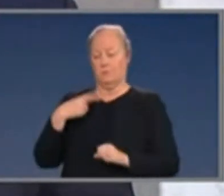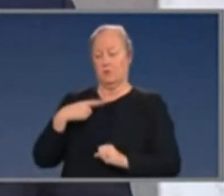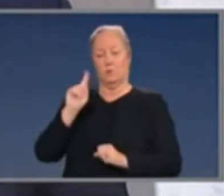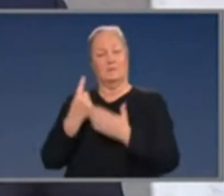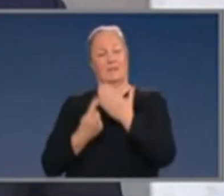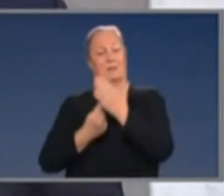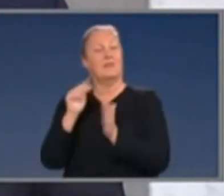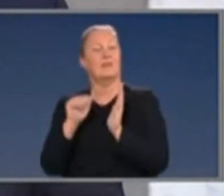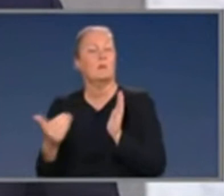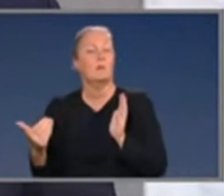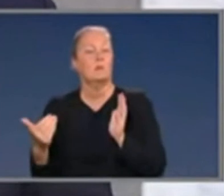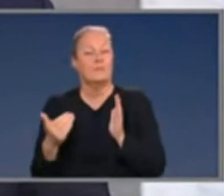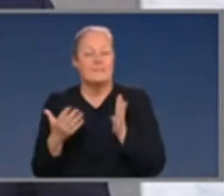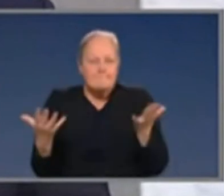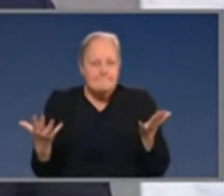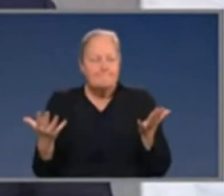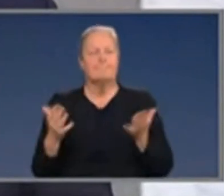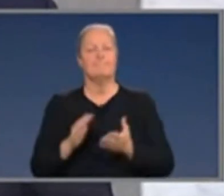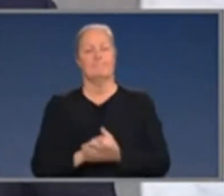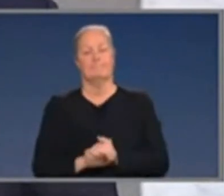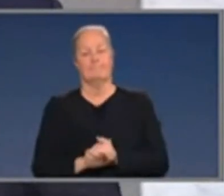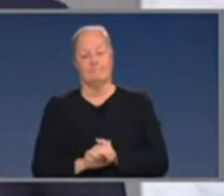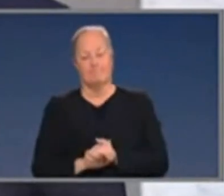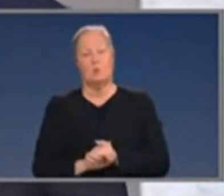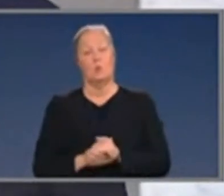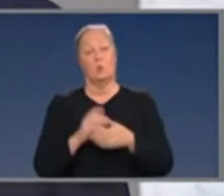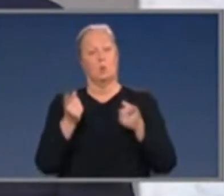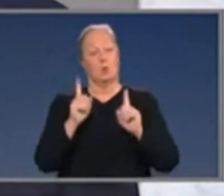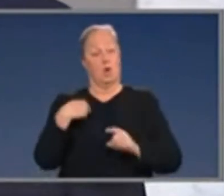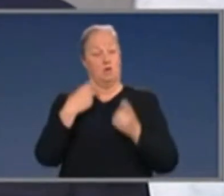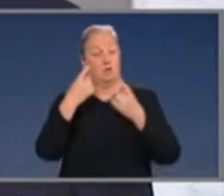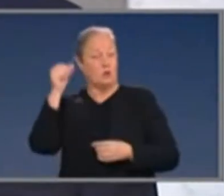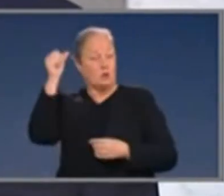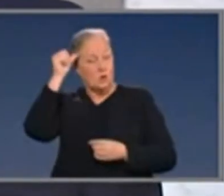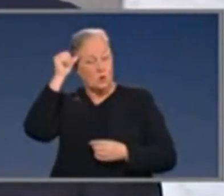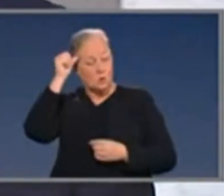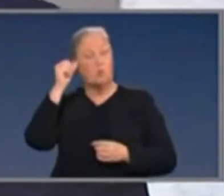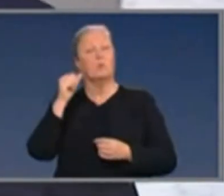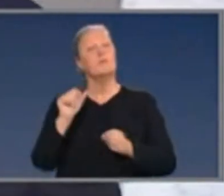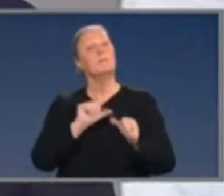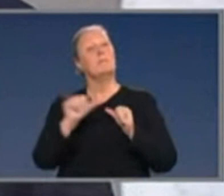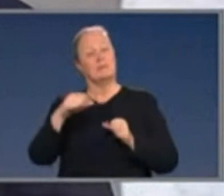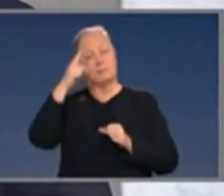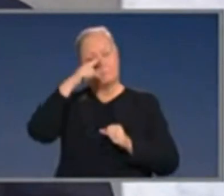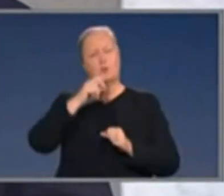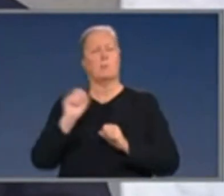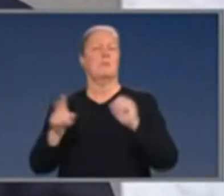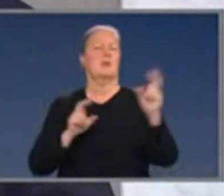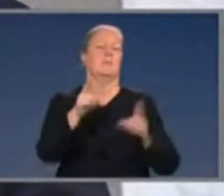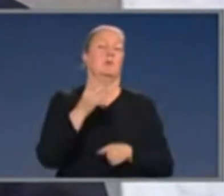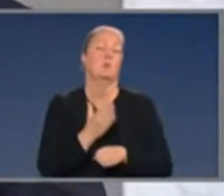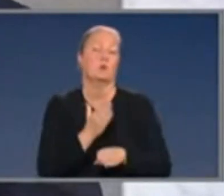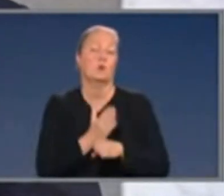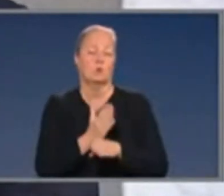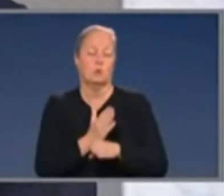circumstances we find ourselves in. What I know is good for Australia is people getting back into work. What I know is good for Australia